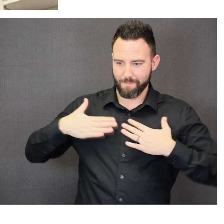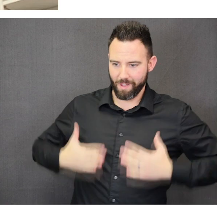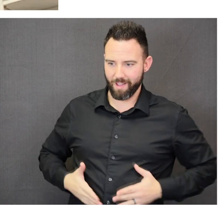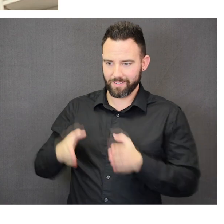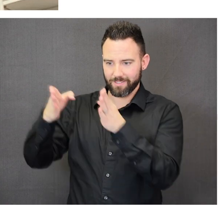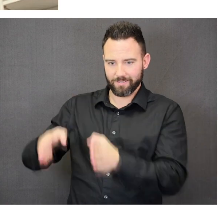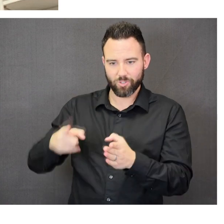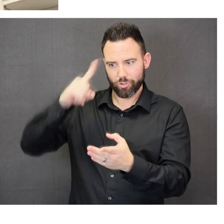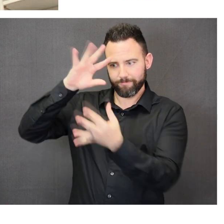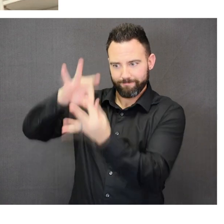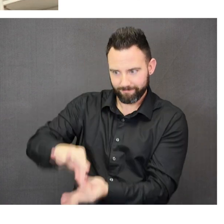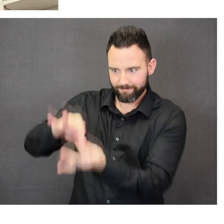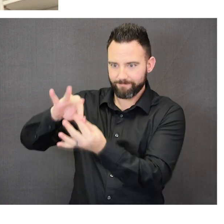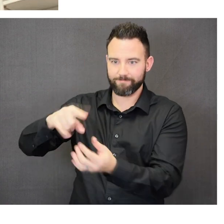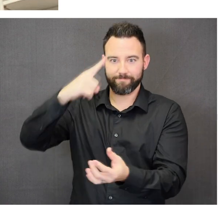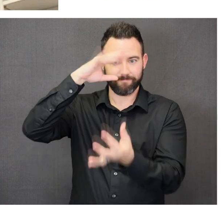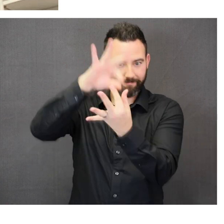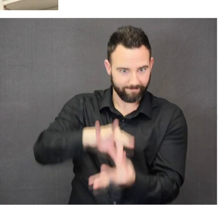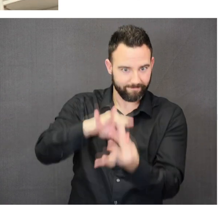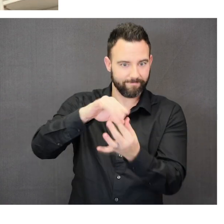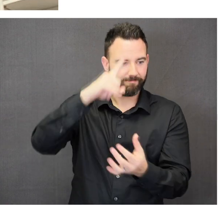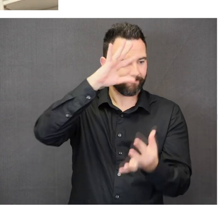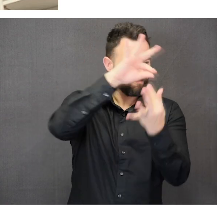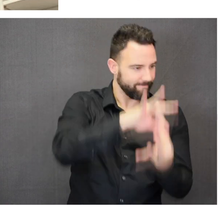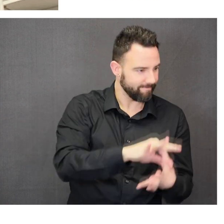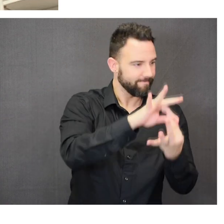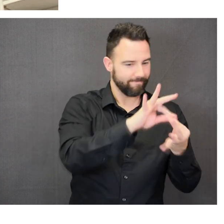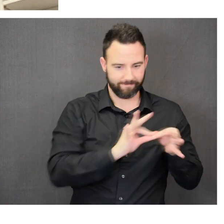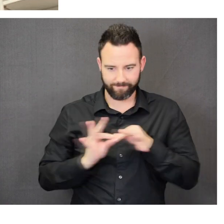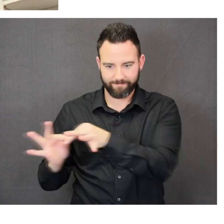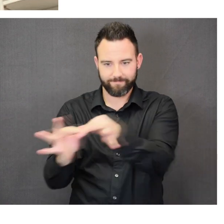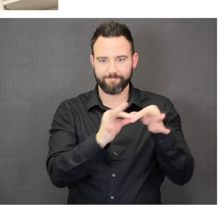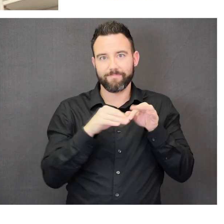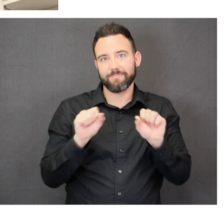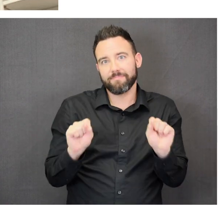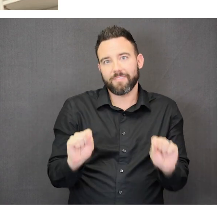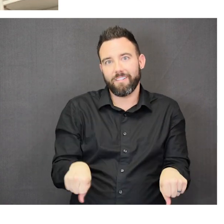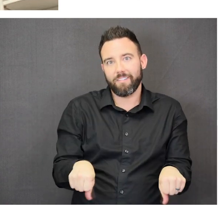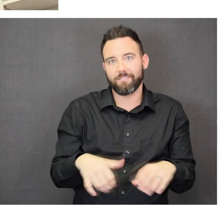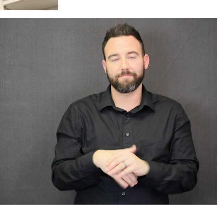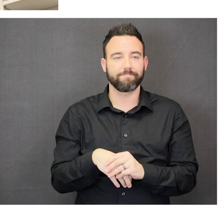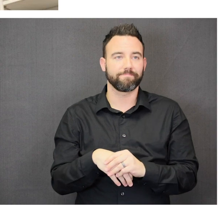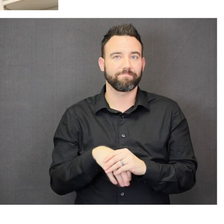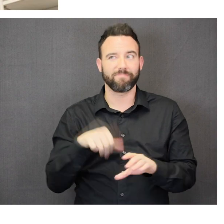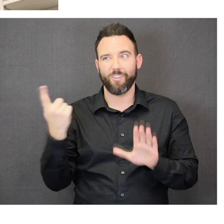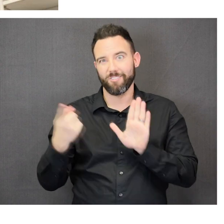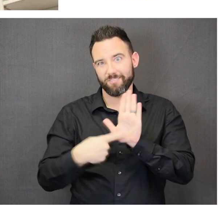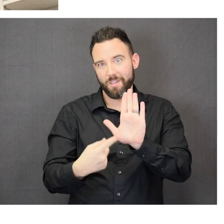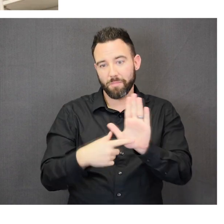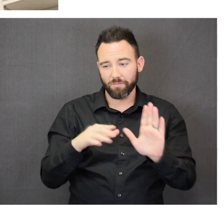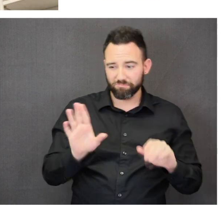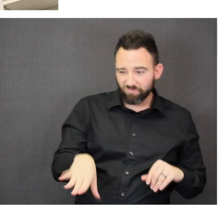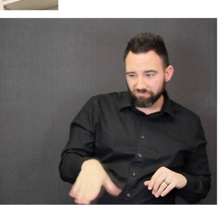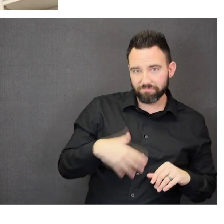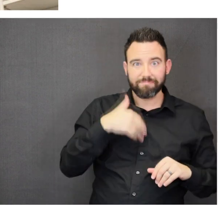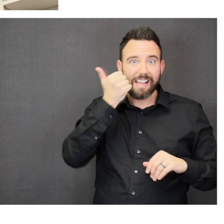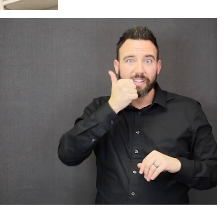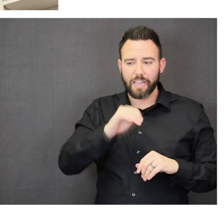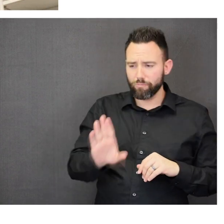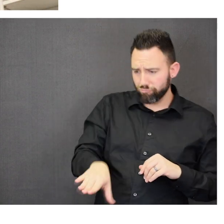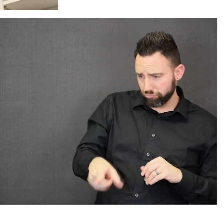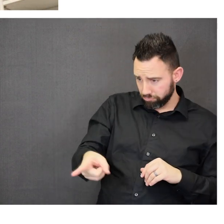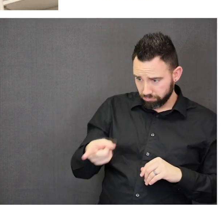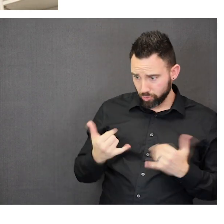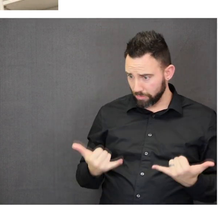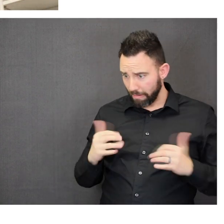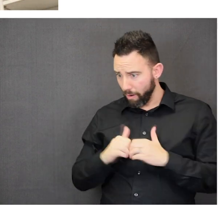them also connect with their own bodies and to connect with what they need. Even things like just checking